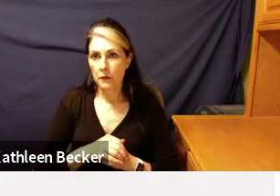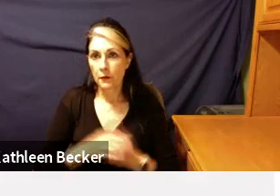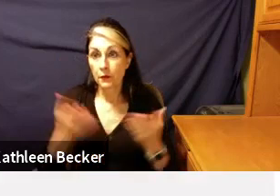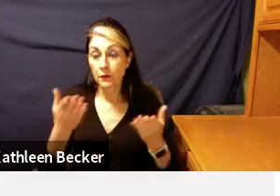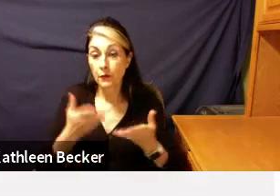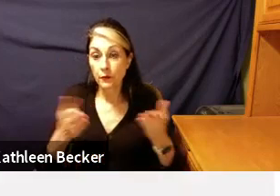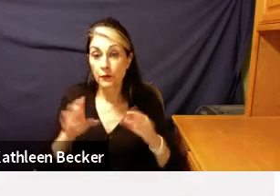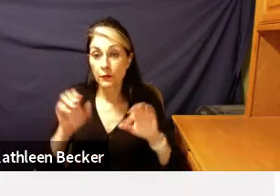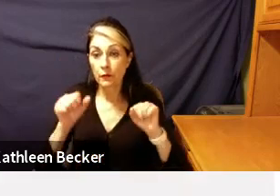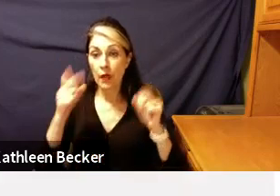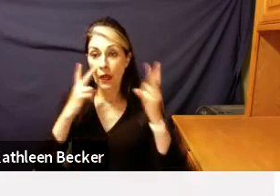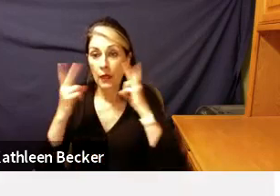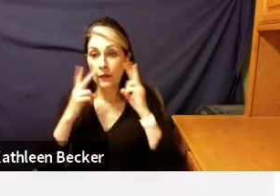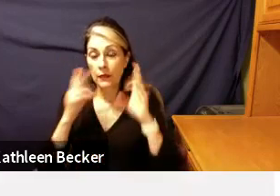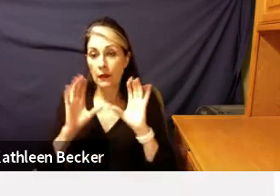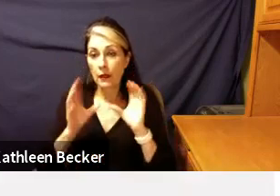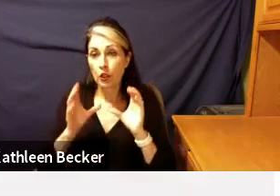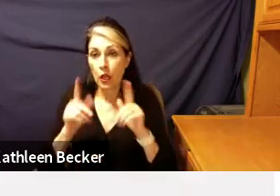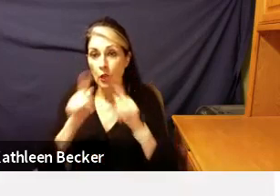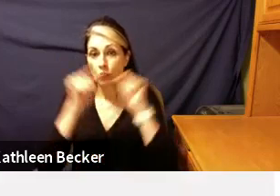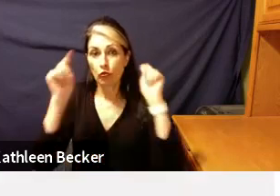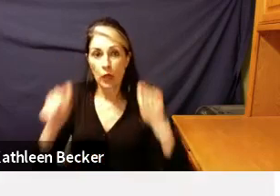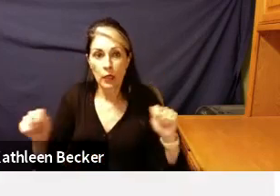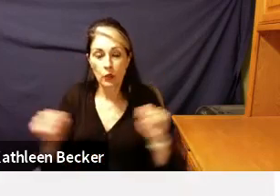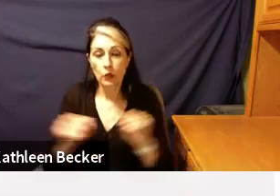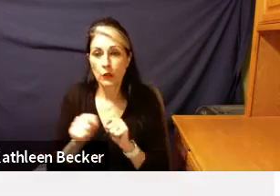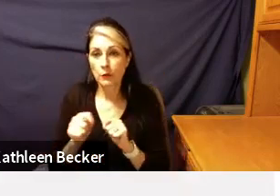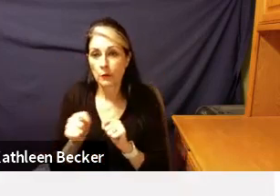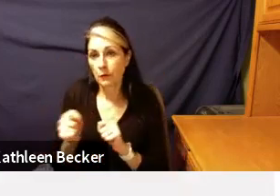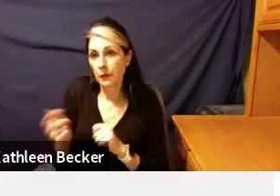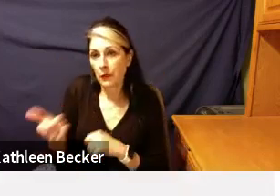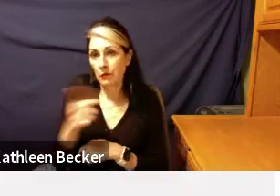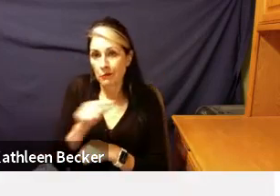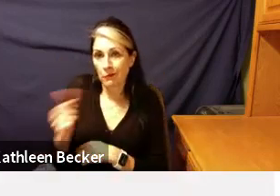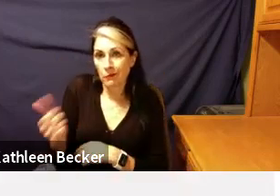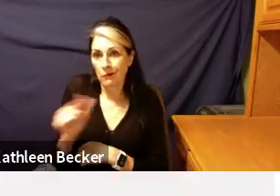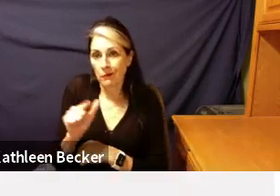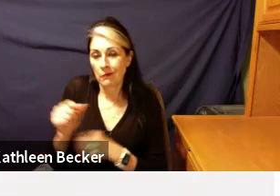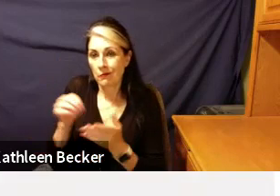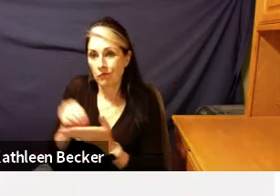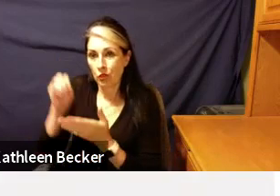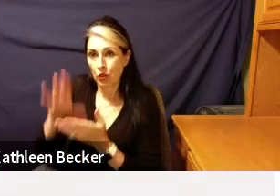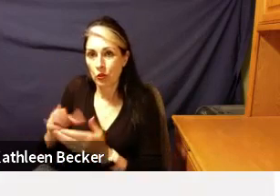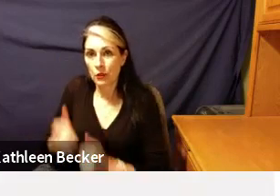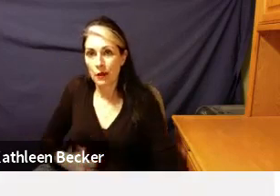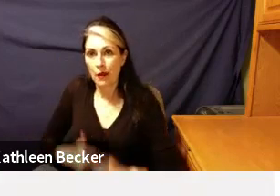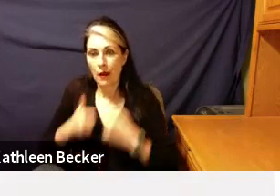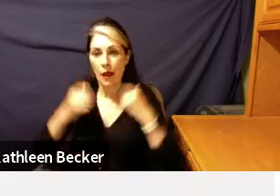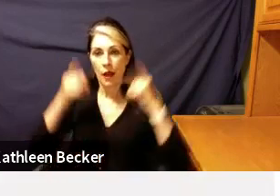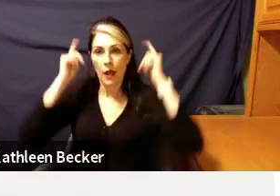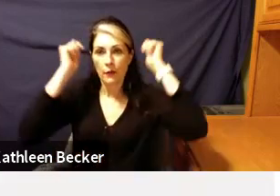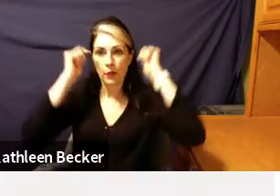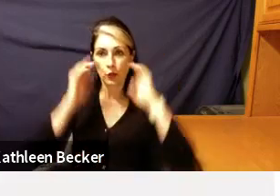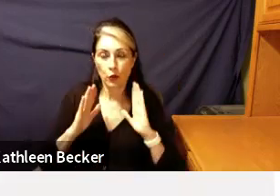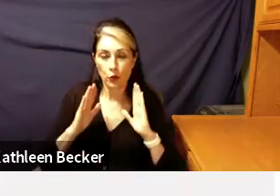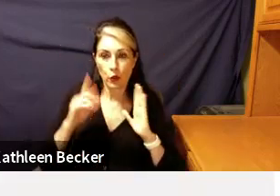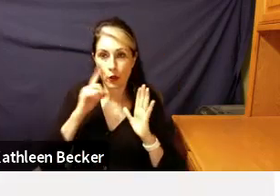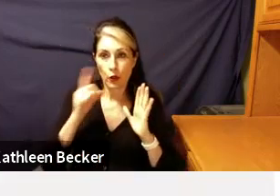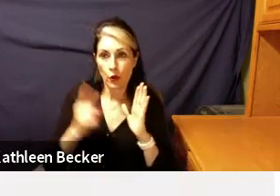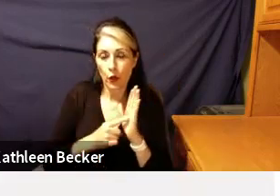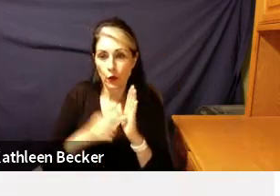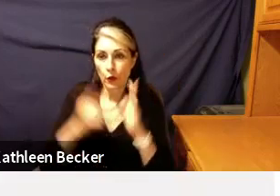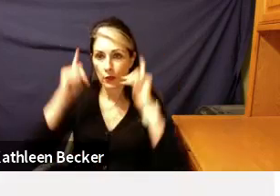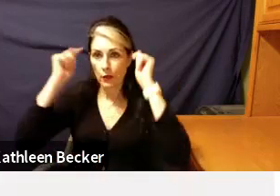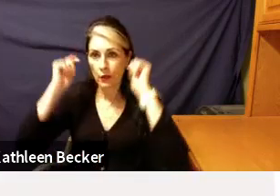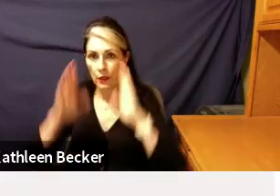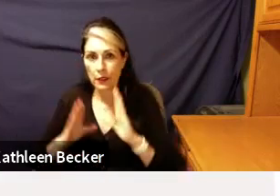Here, you can see a chat transcript between a student and a live Paper tutor. Notice that the tutor